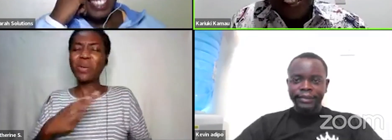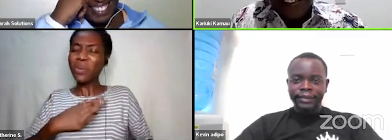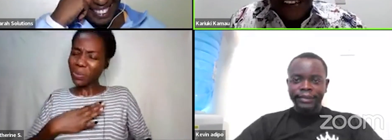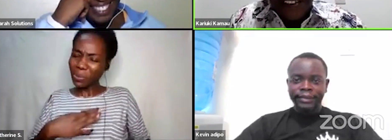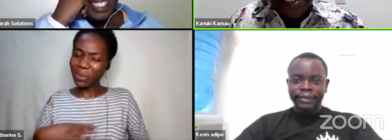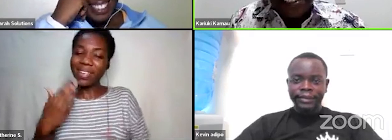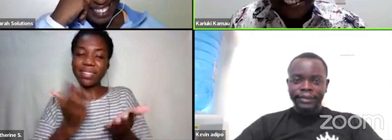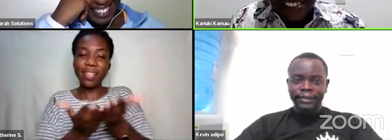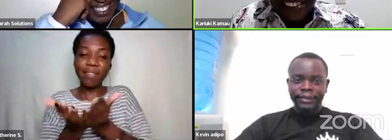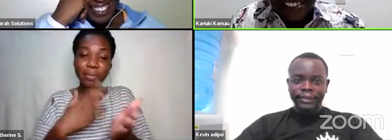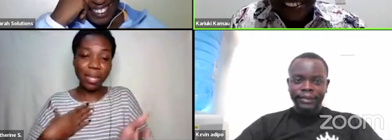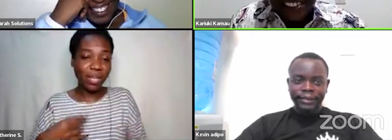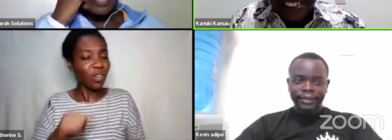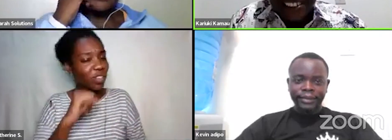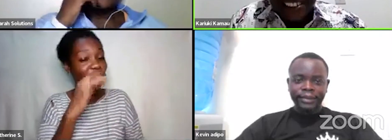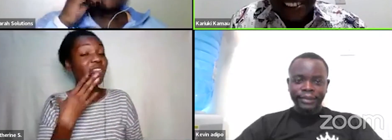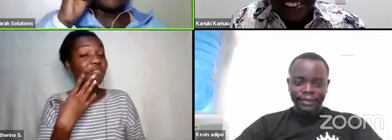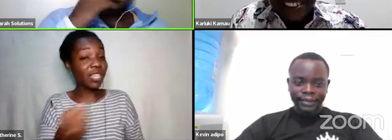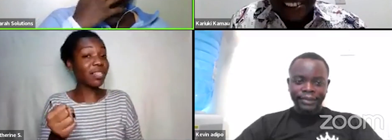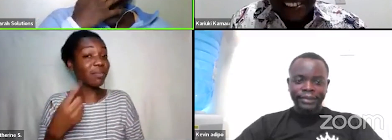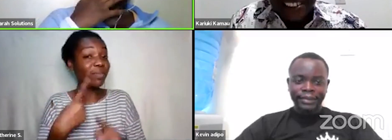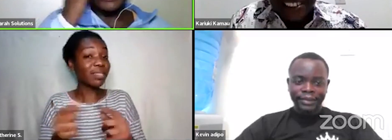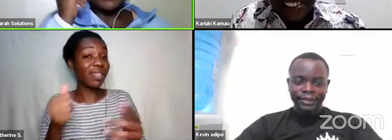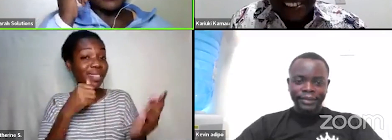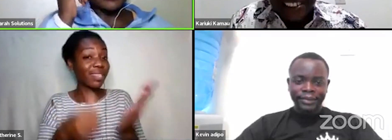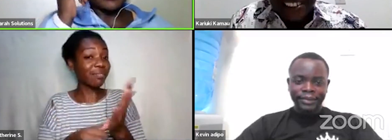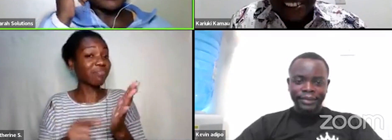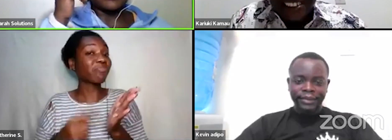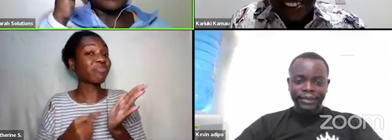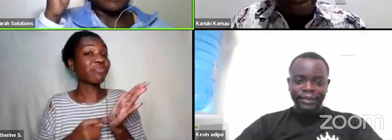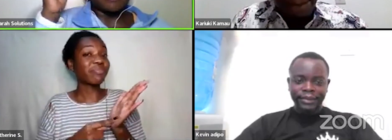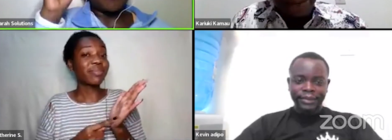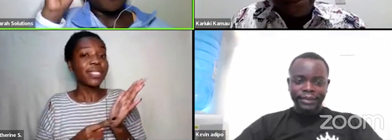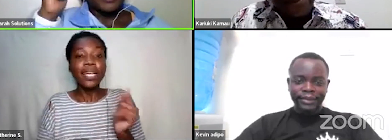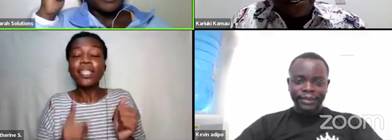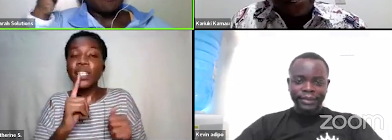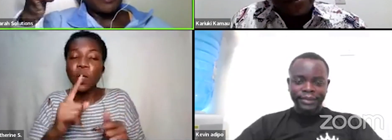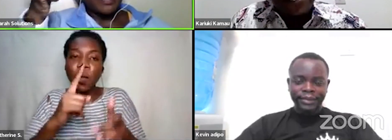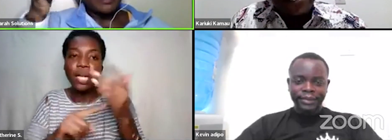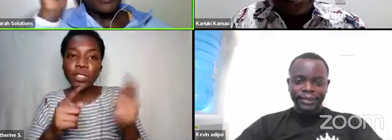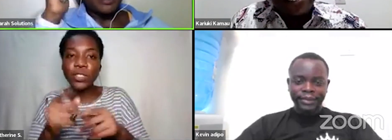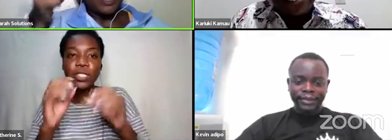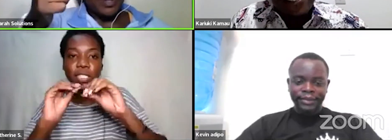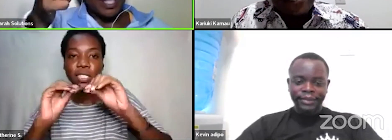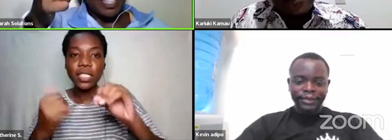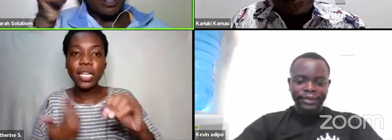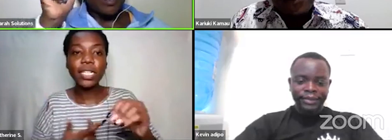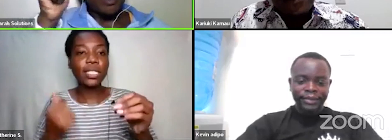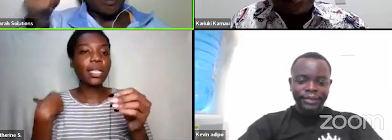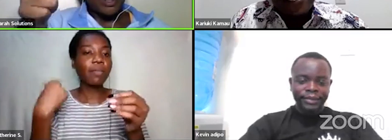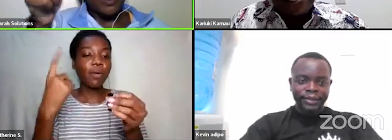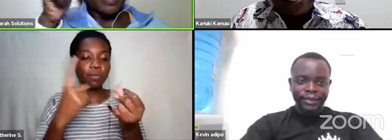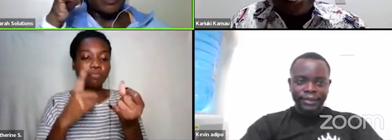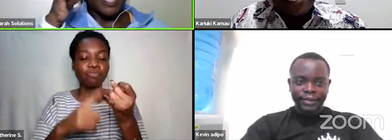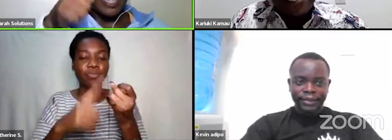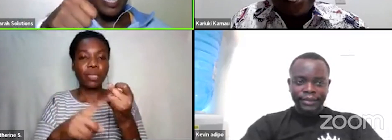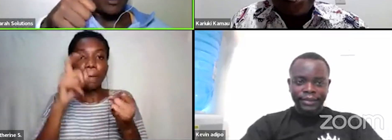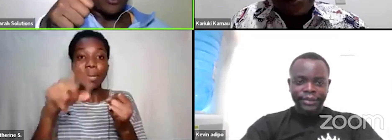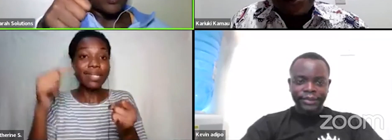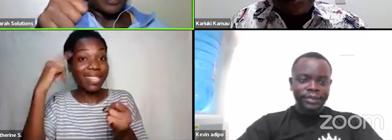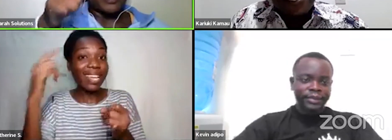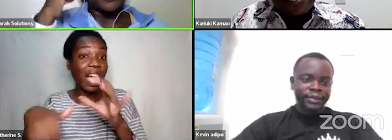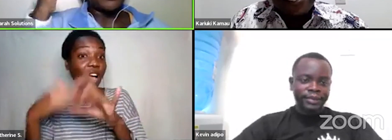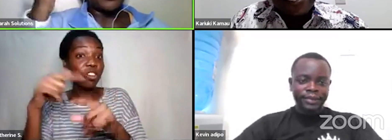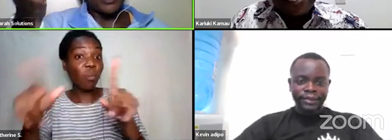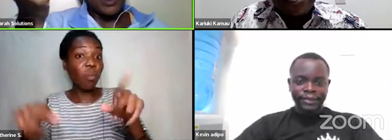not even the 500. Okay, so what you're teaching us is that number one, we need to think out of the box. When the one